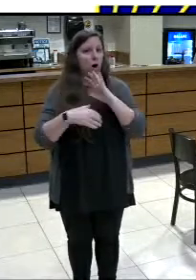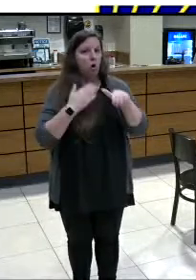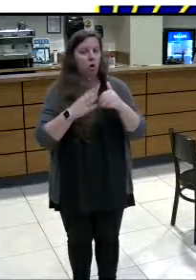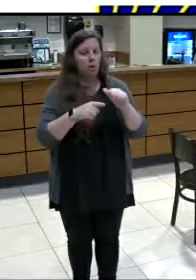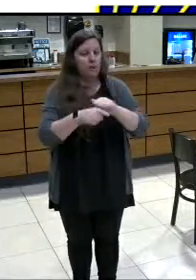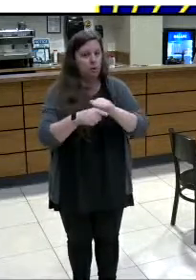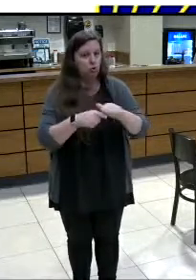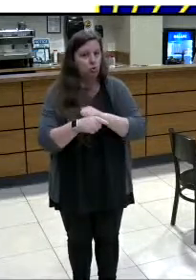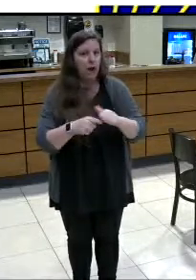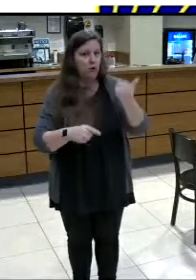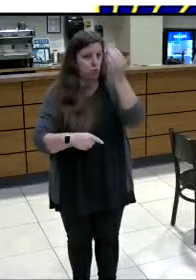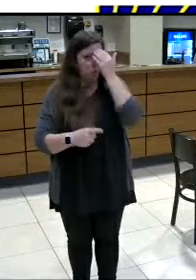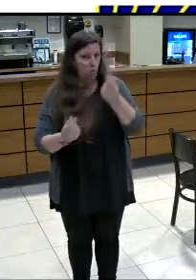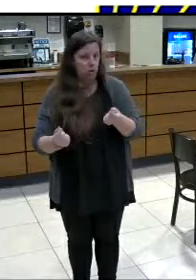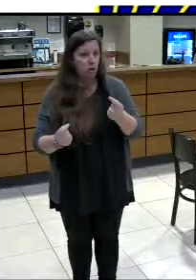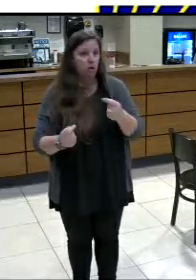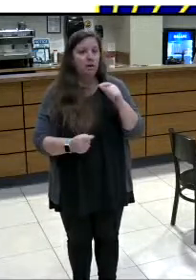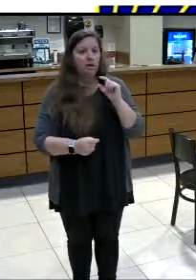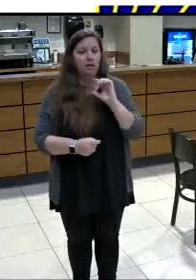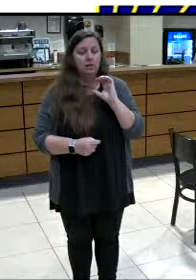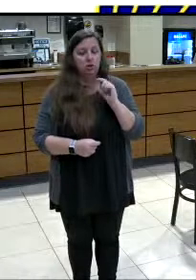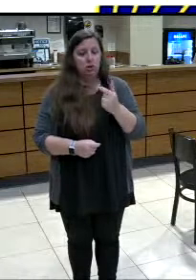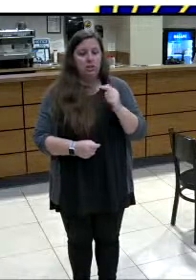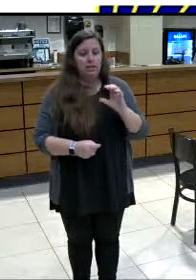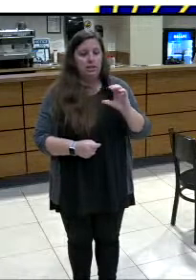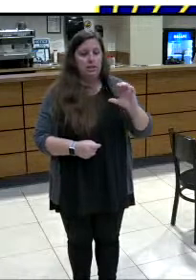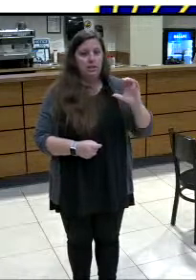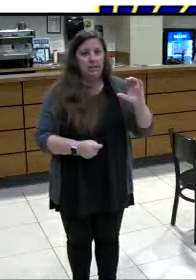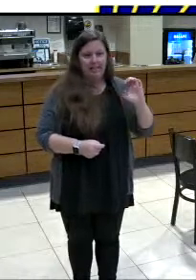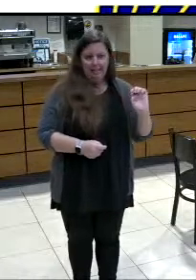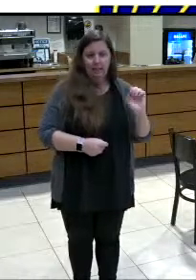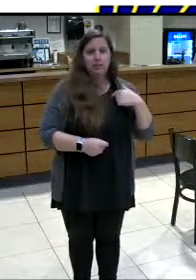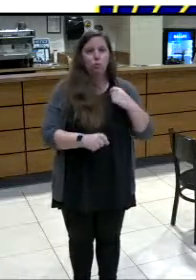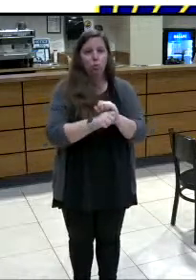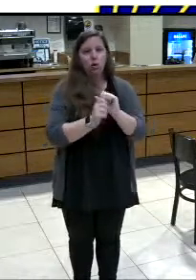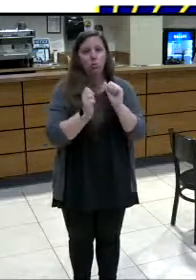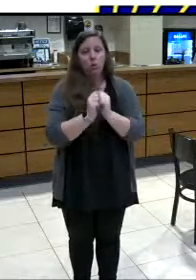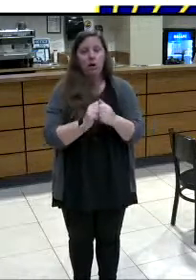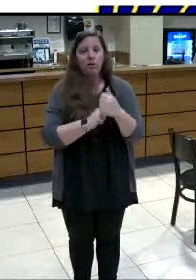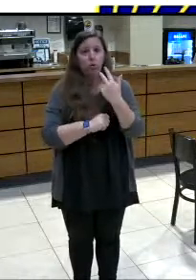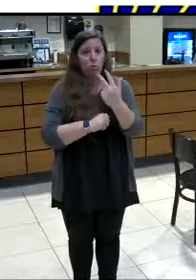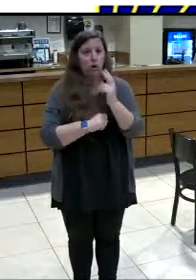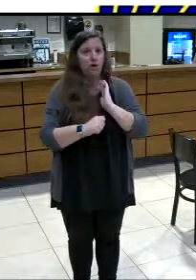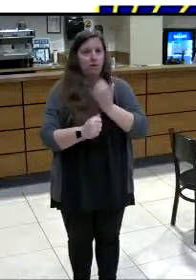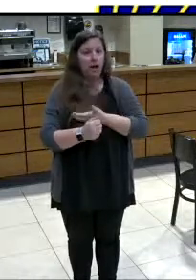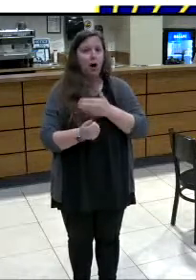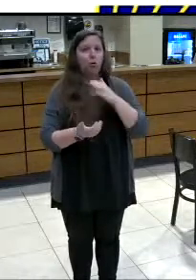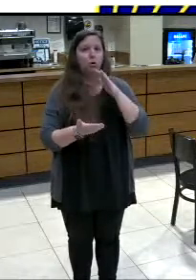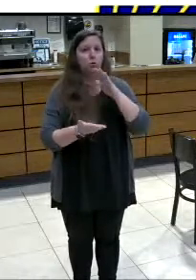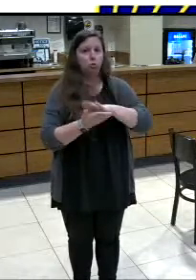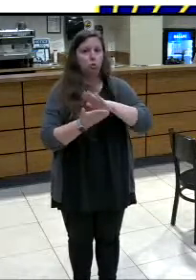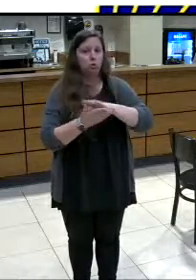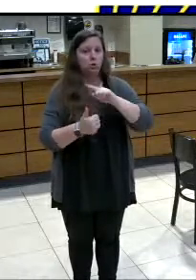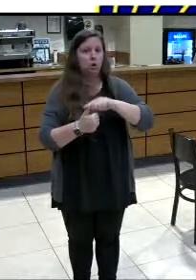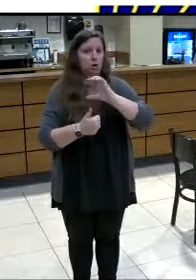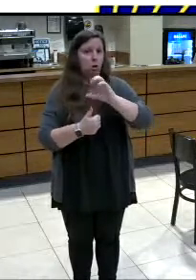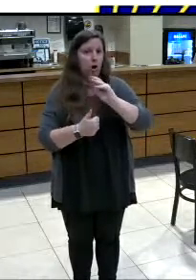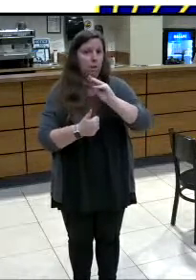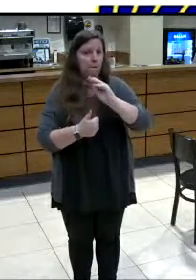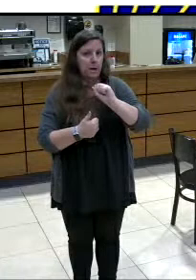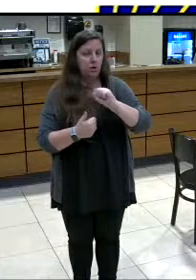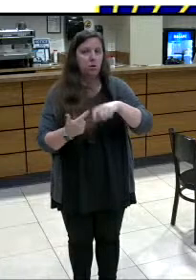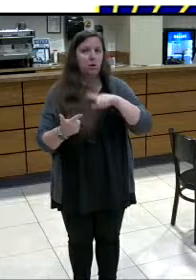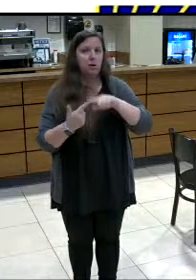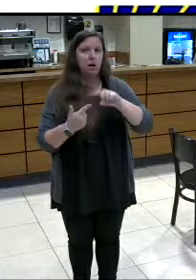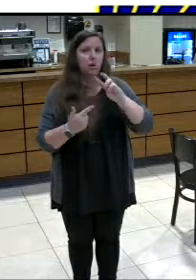is working with 3 of our schools, that is Clark Middle, Clark Central, and Whit Davis. And in those schools where they are working, we